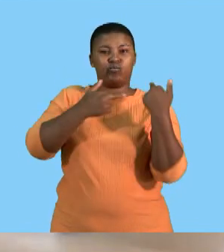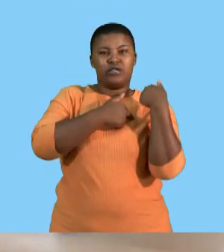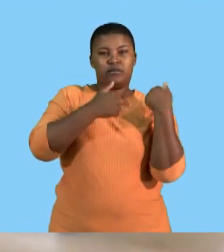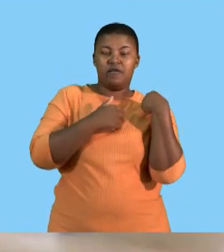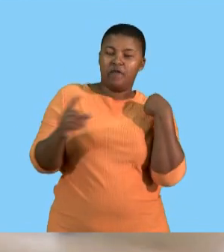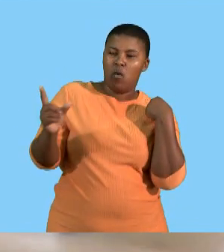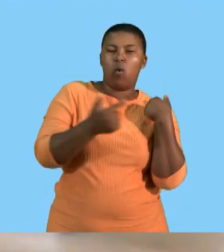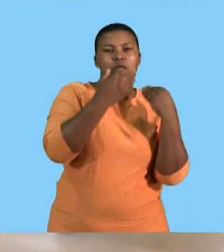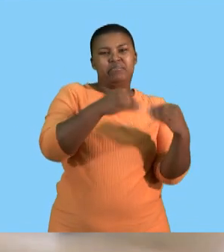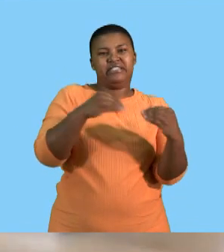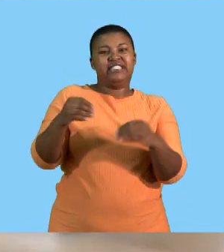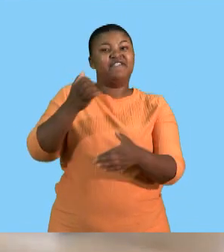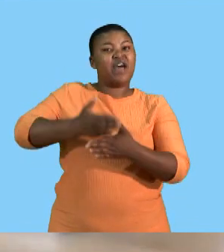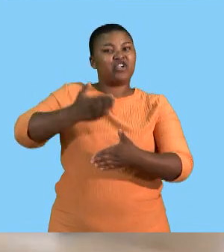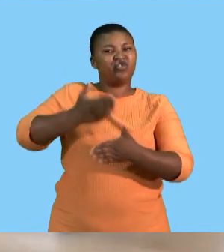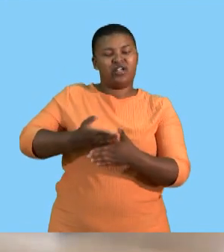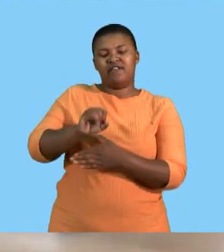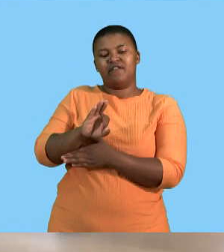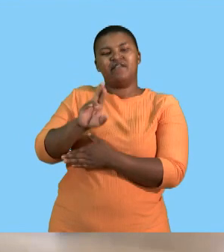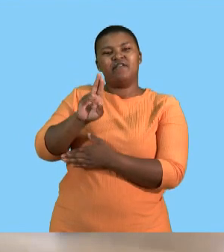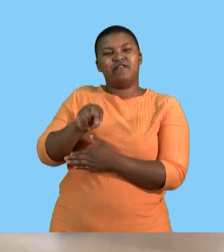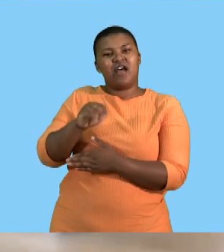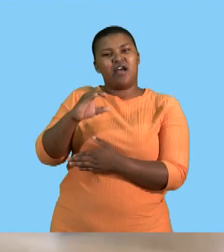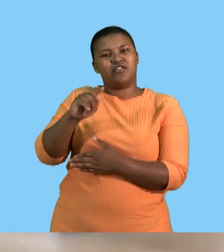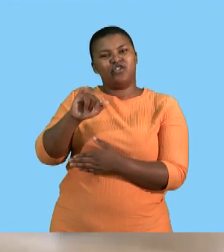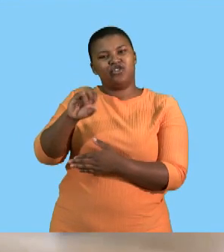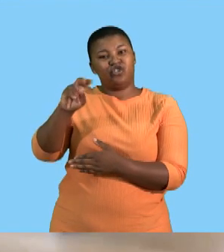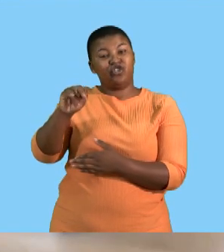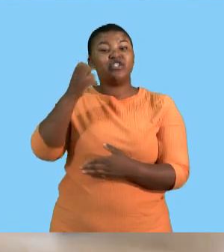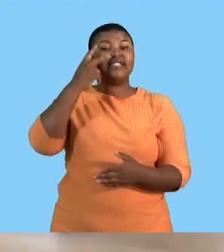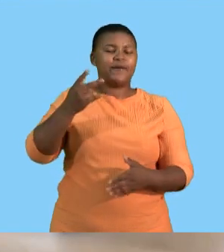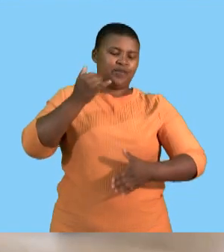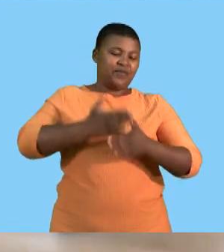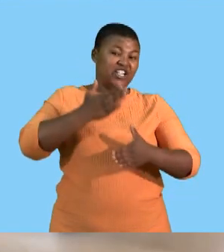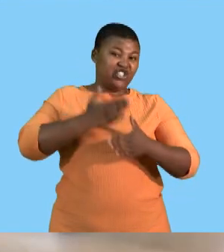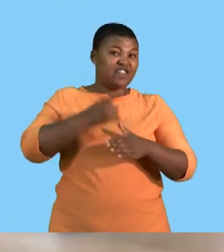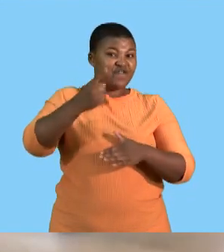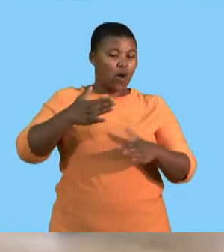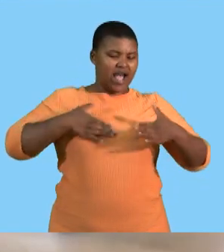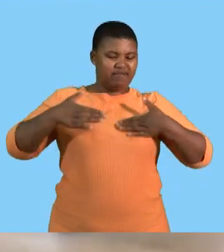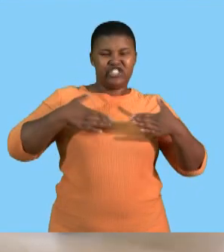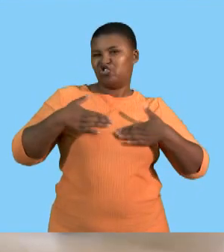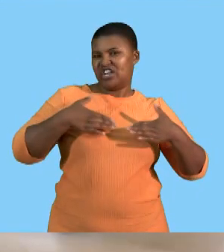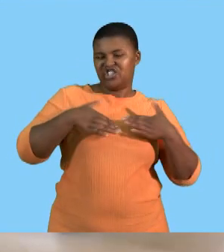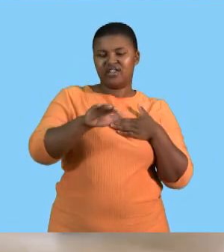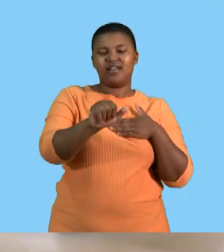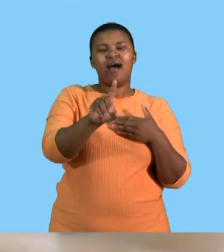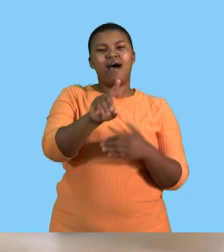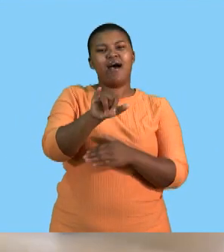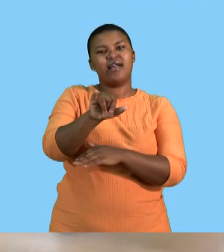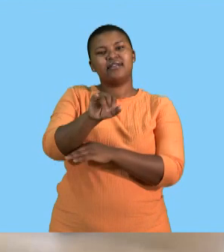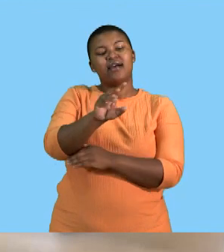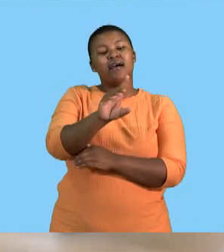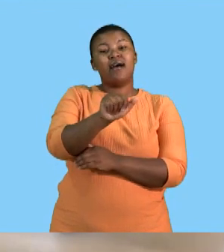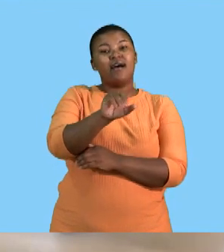answer this question, we must know what the responsibilities are of all the business functions. So if we